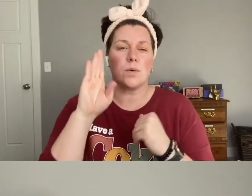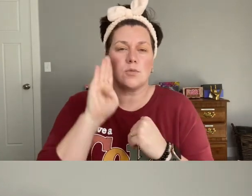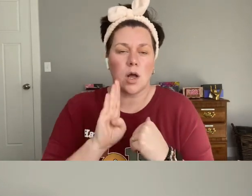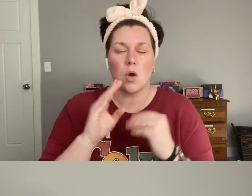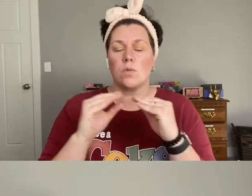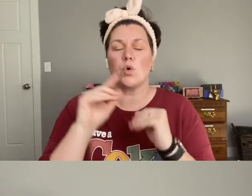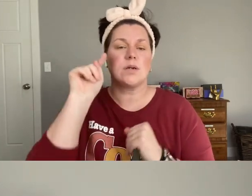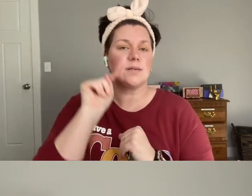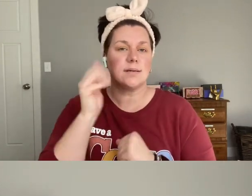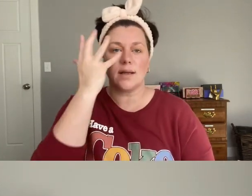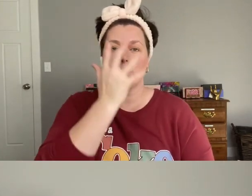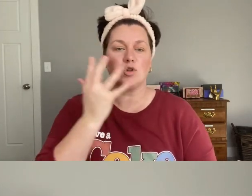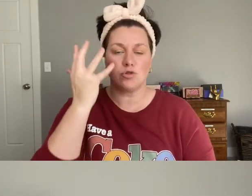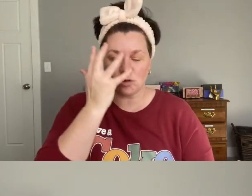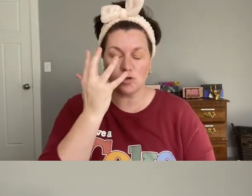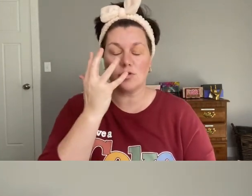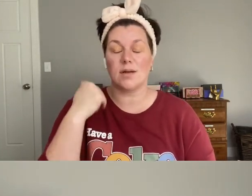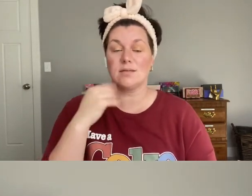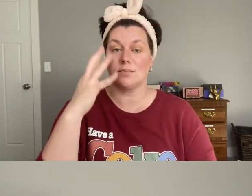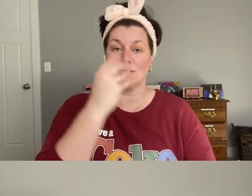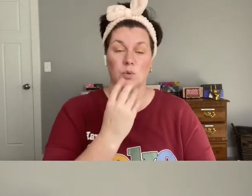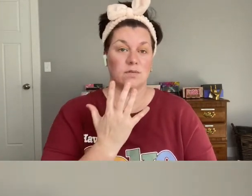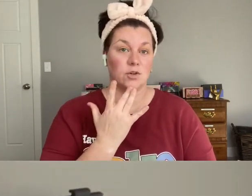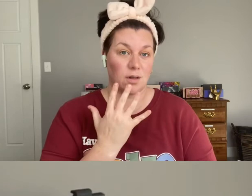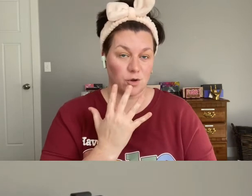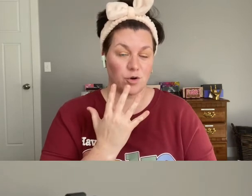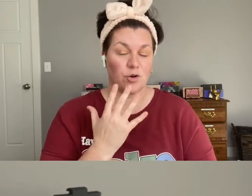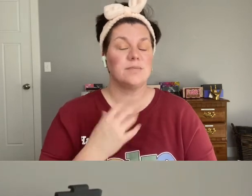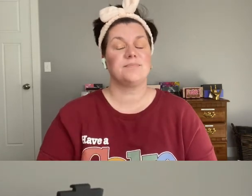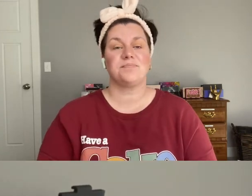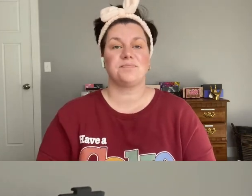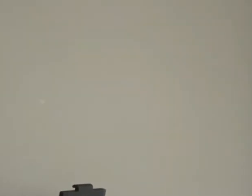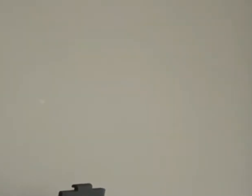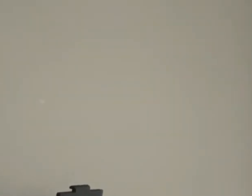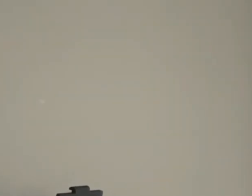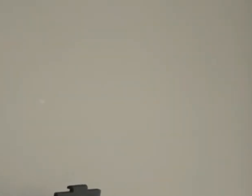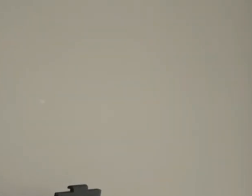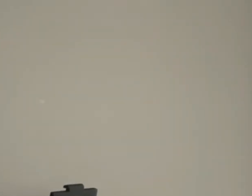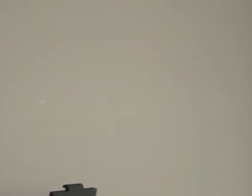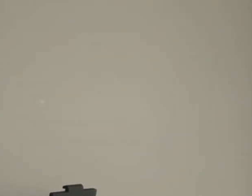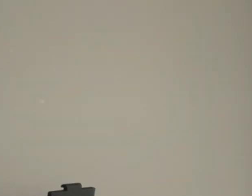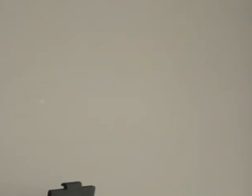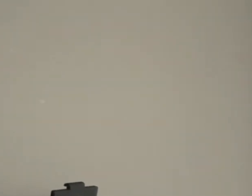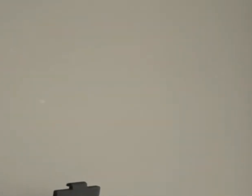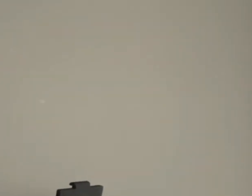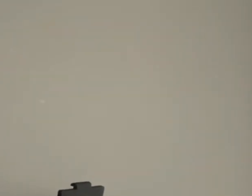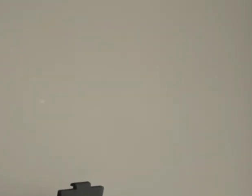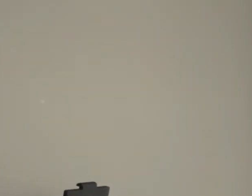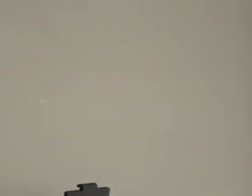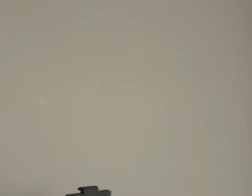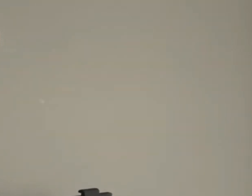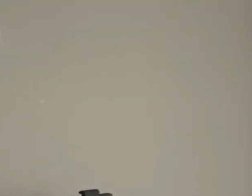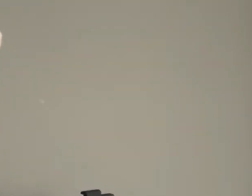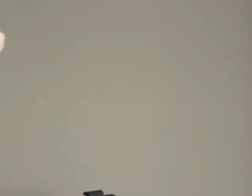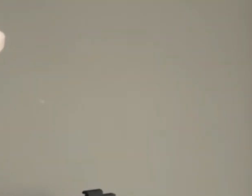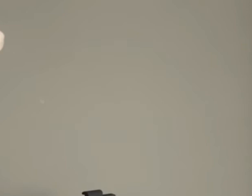is the Pure P20 and I am just going to do